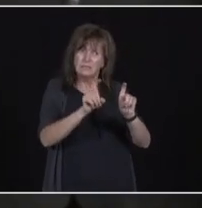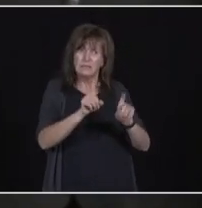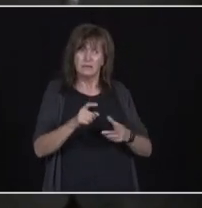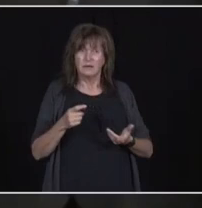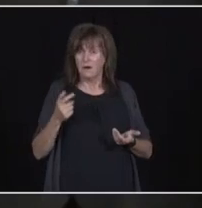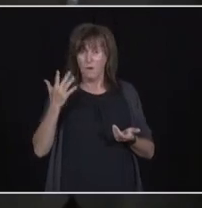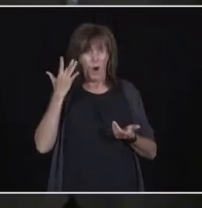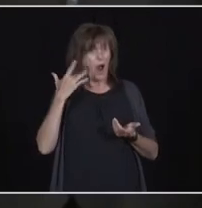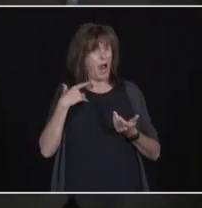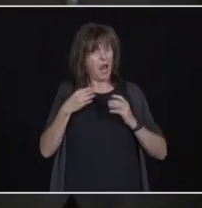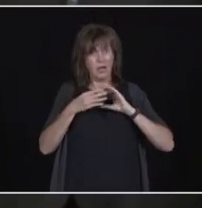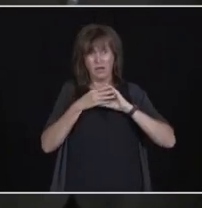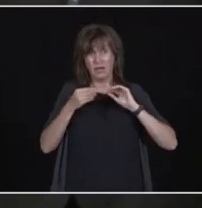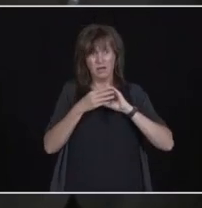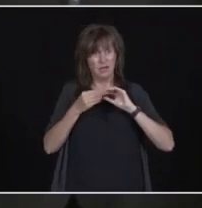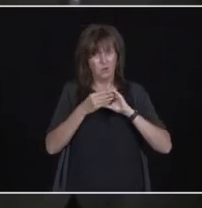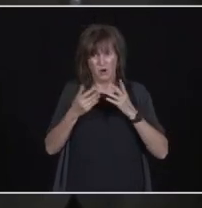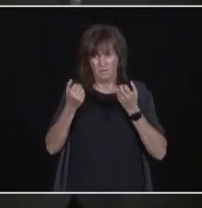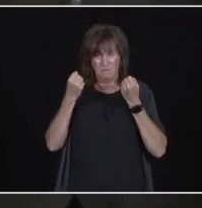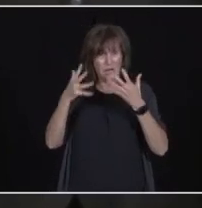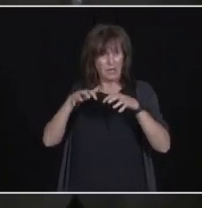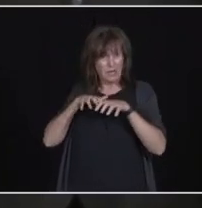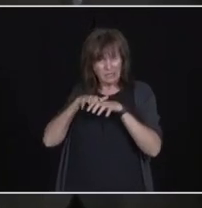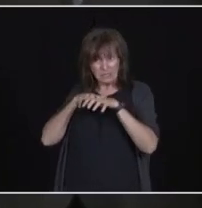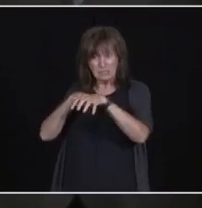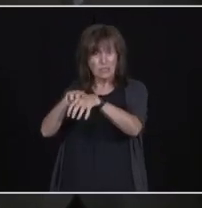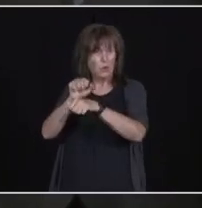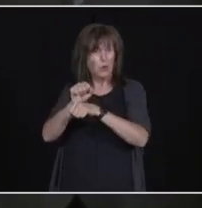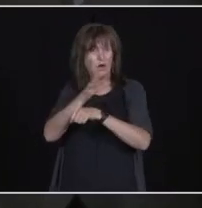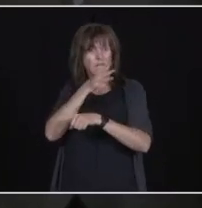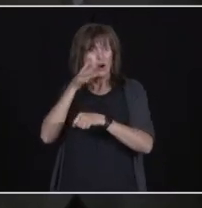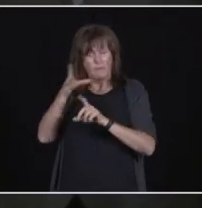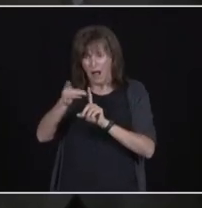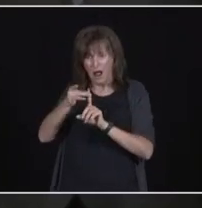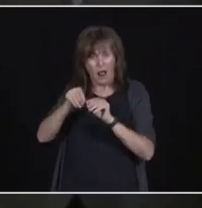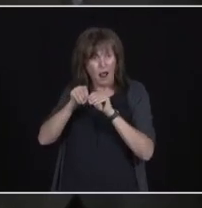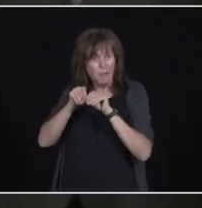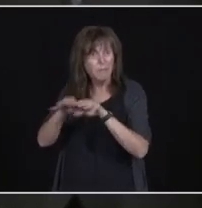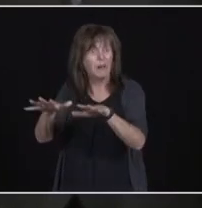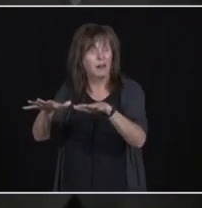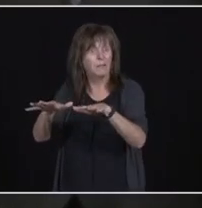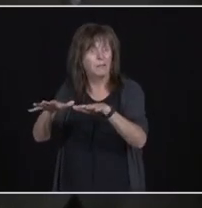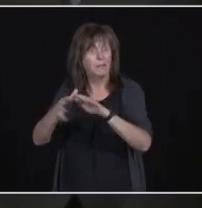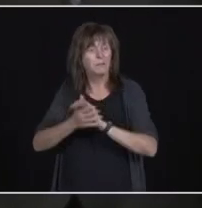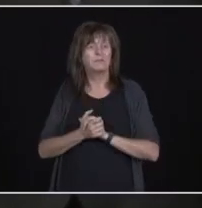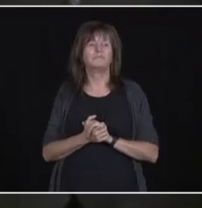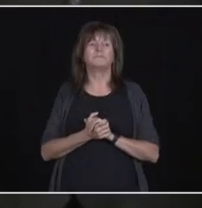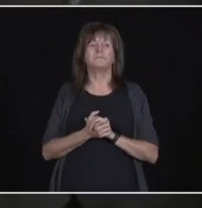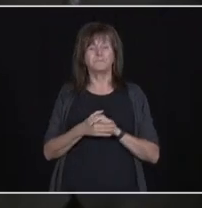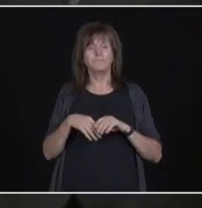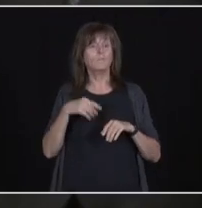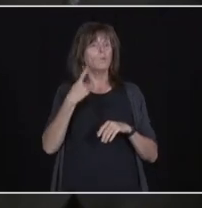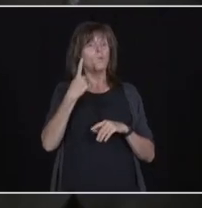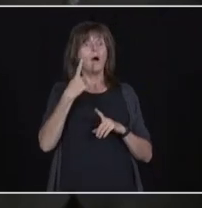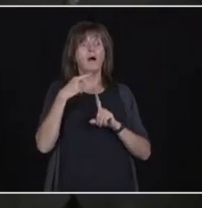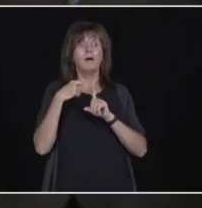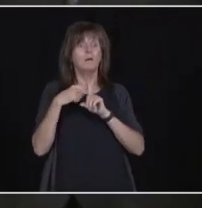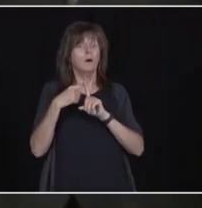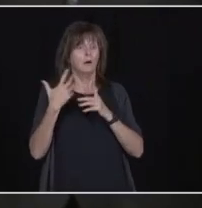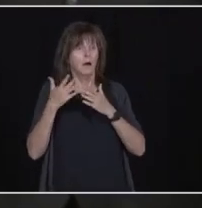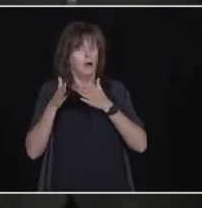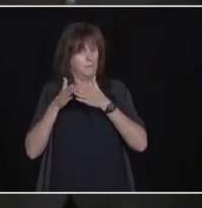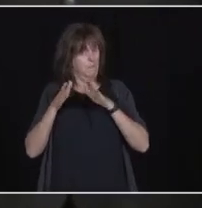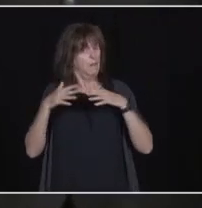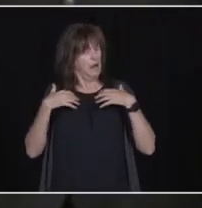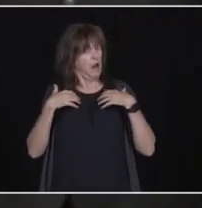it actually is a good news story in the sense that it was dealt with, that public health went in, that the